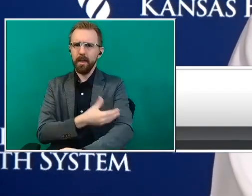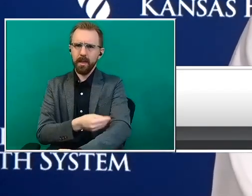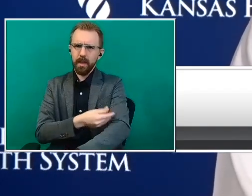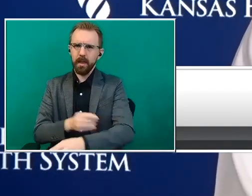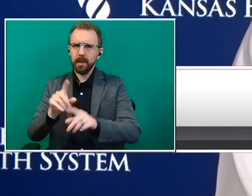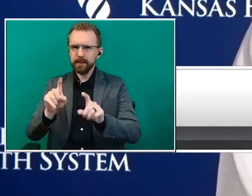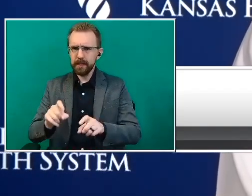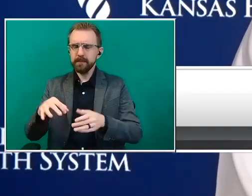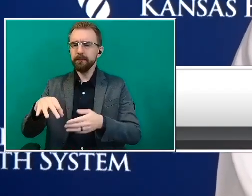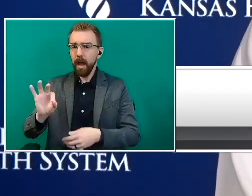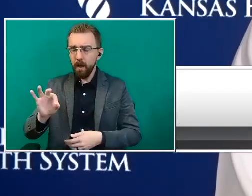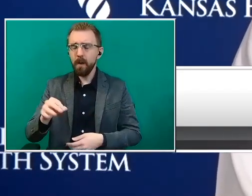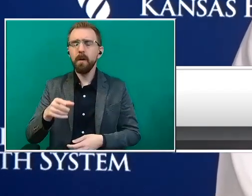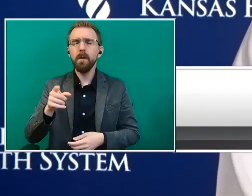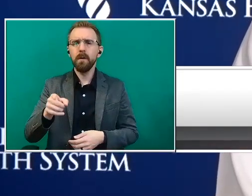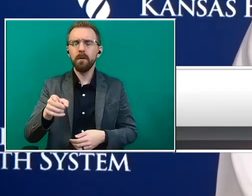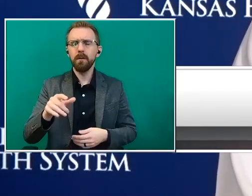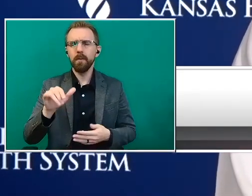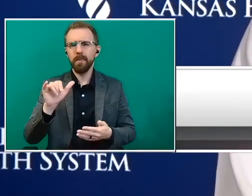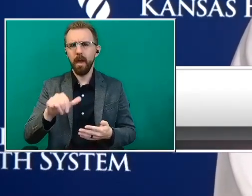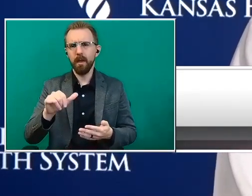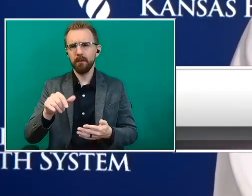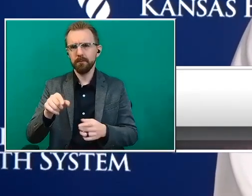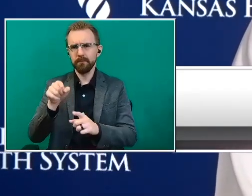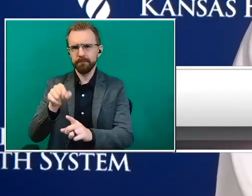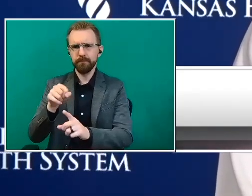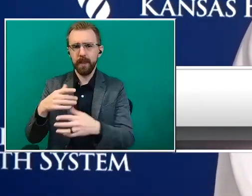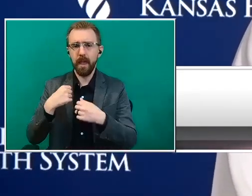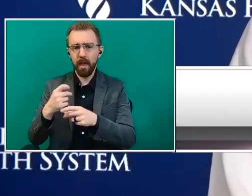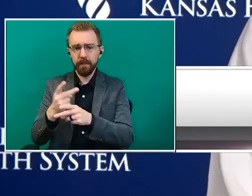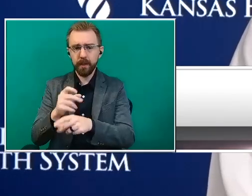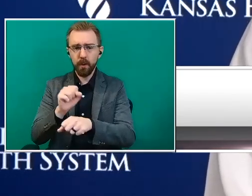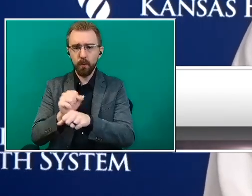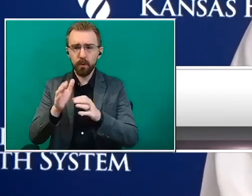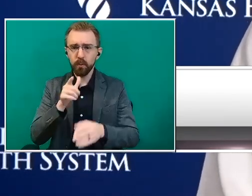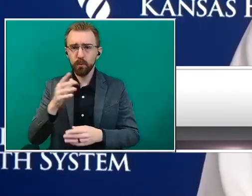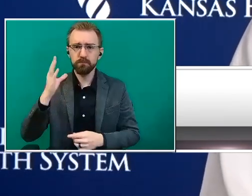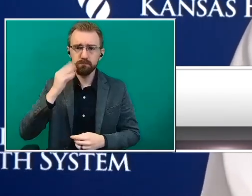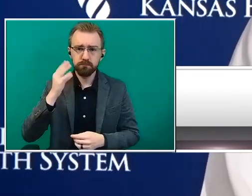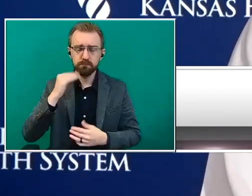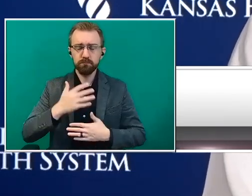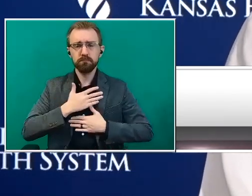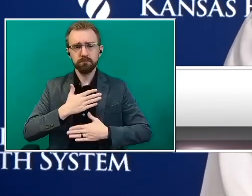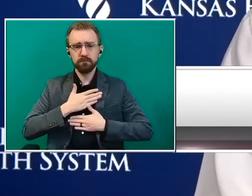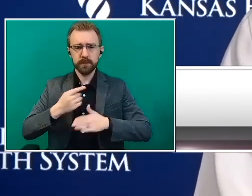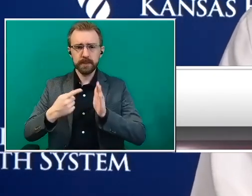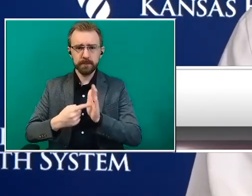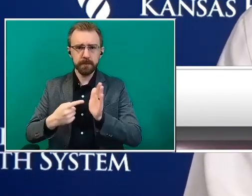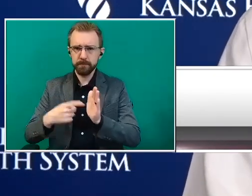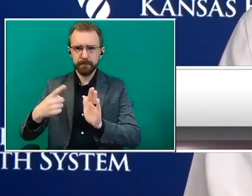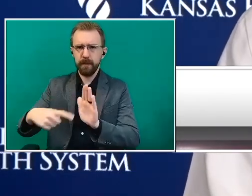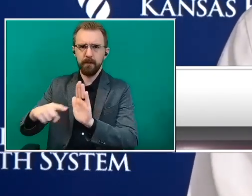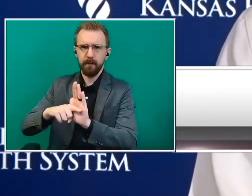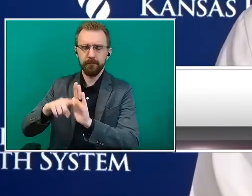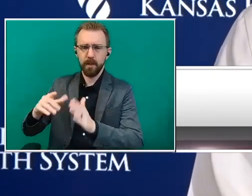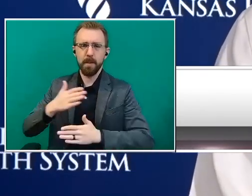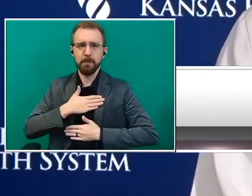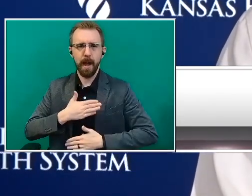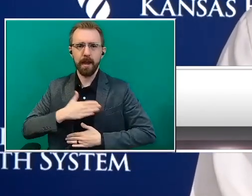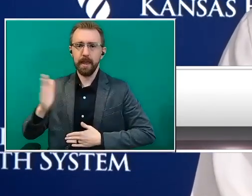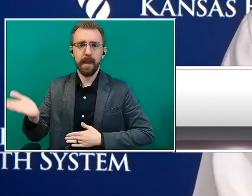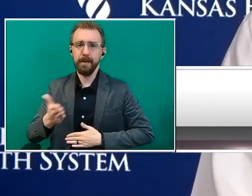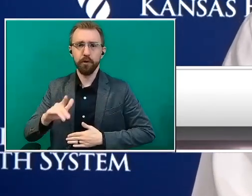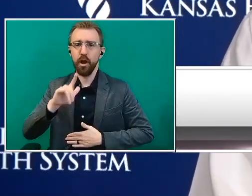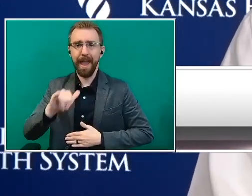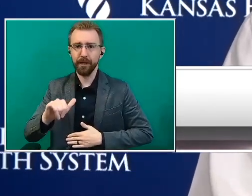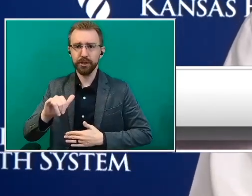and said was that those healthcare workers that experienced respiratory symptoms were negative. Their body had never actually ever seen